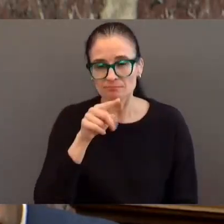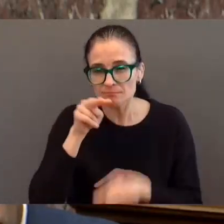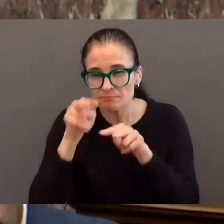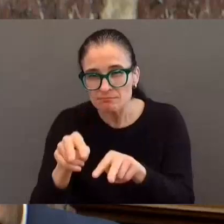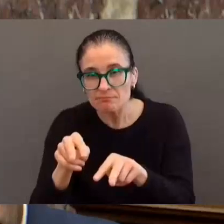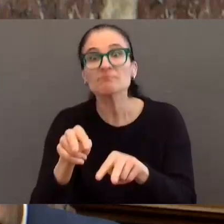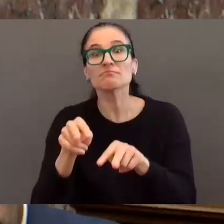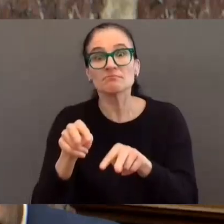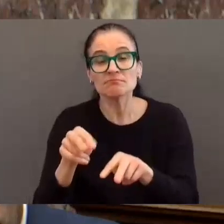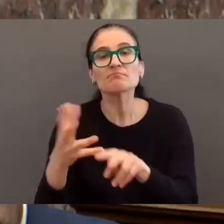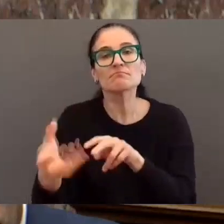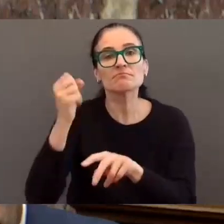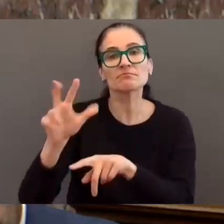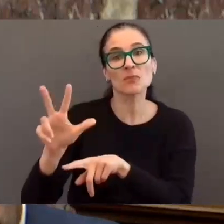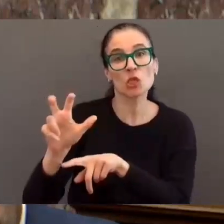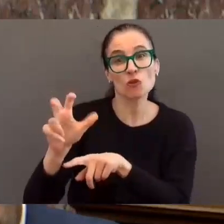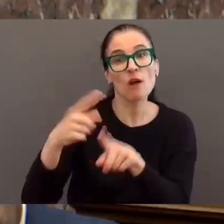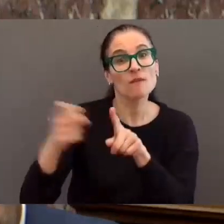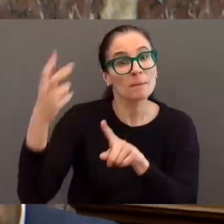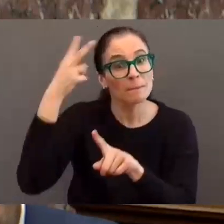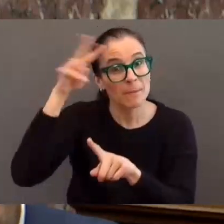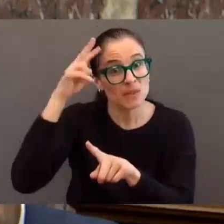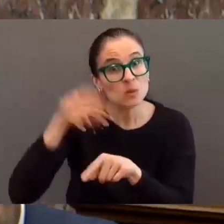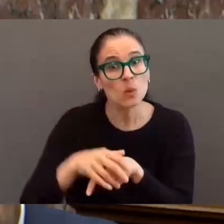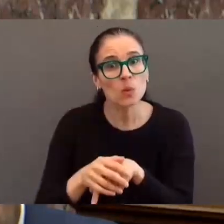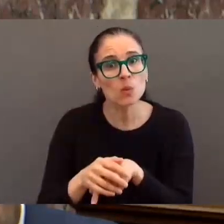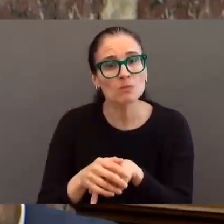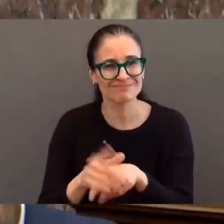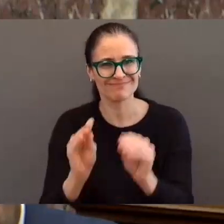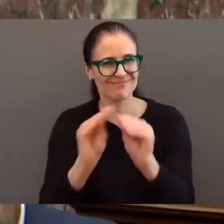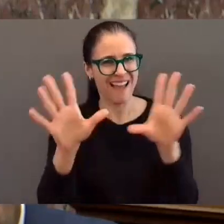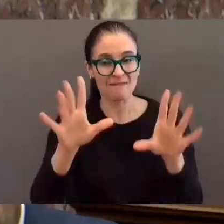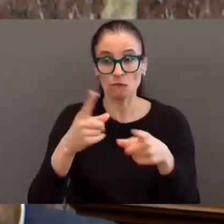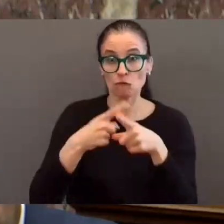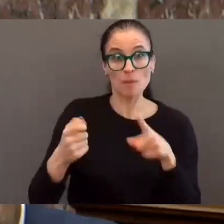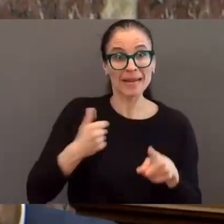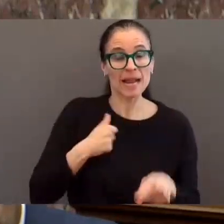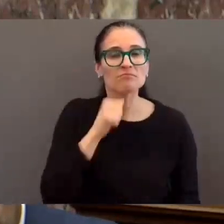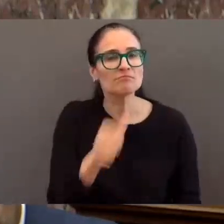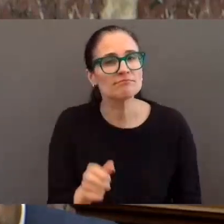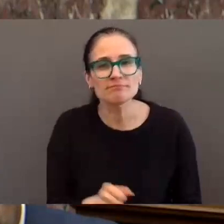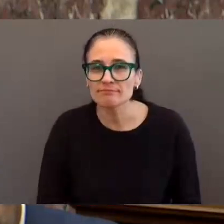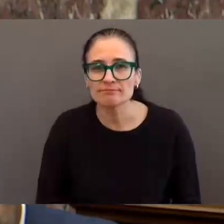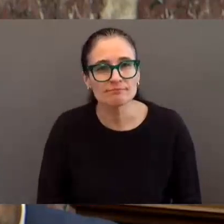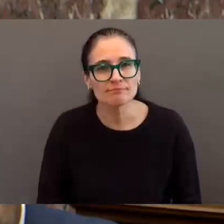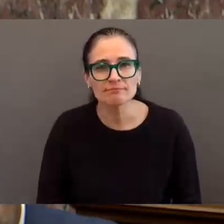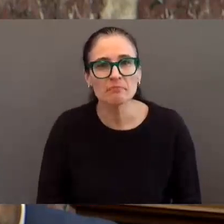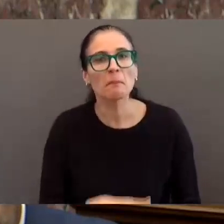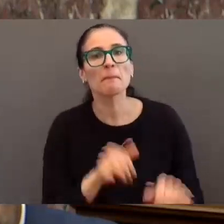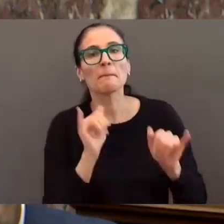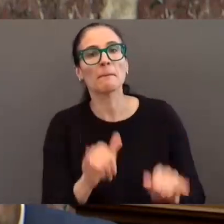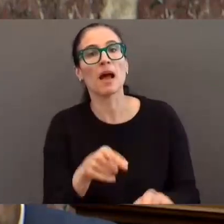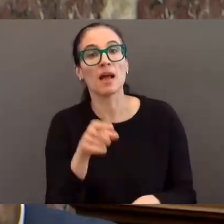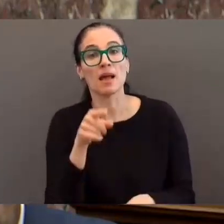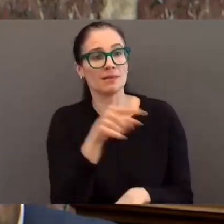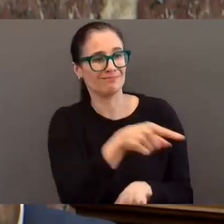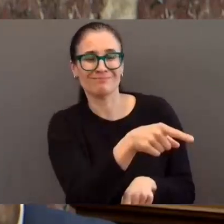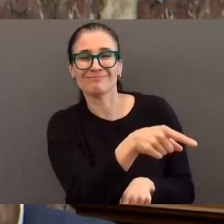from Canada. BC Conservatives are again calling for a public inquiry into